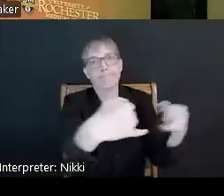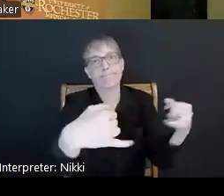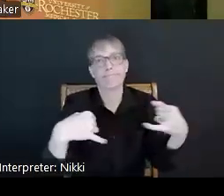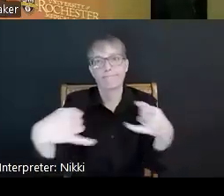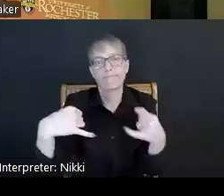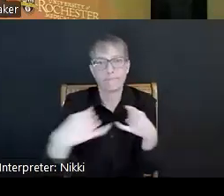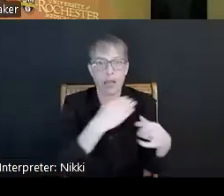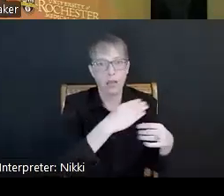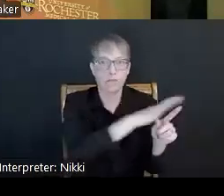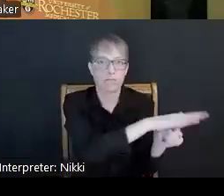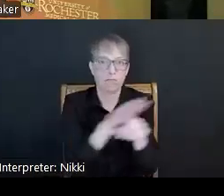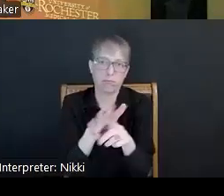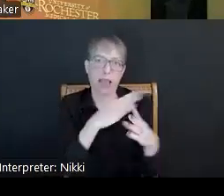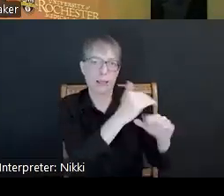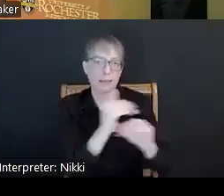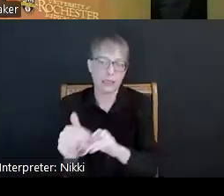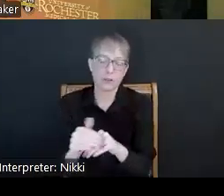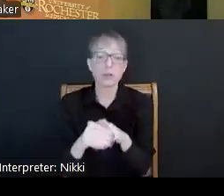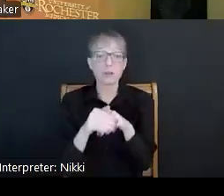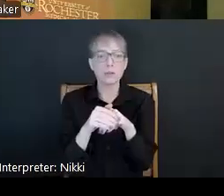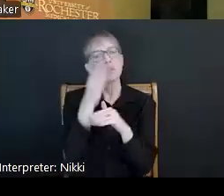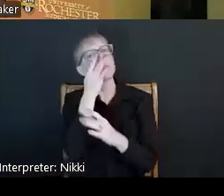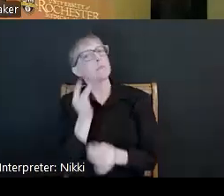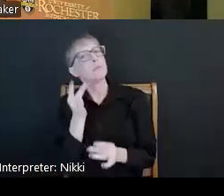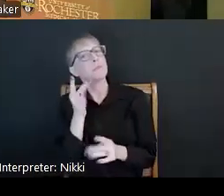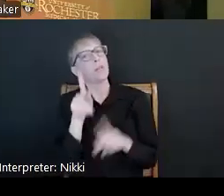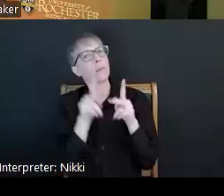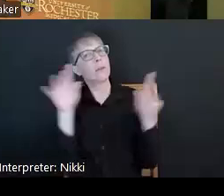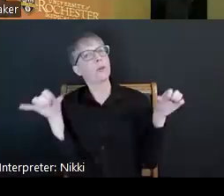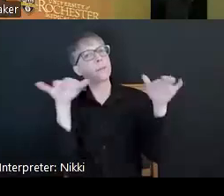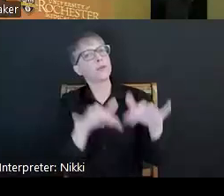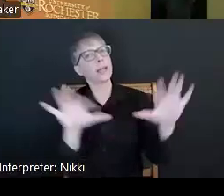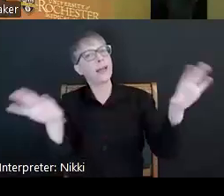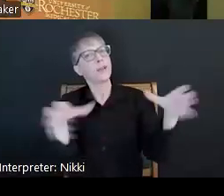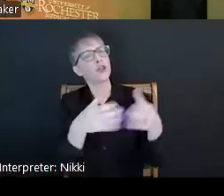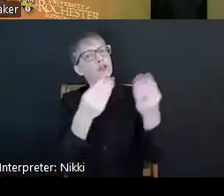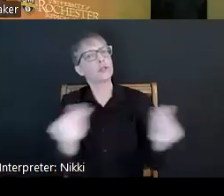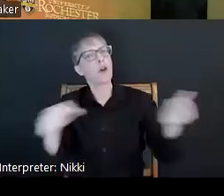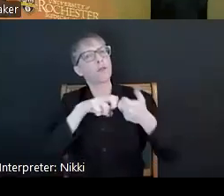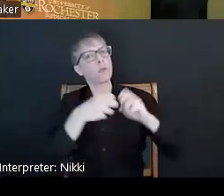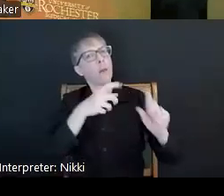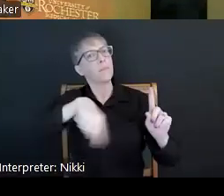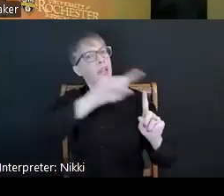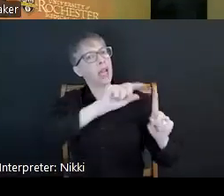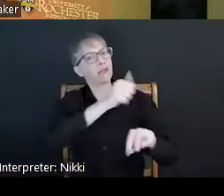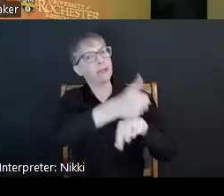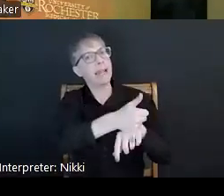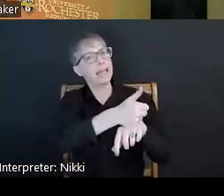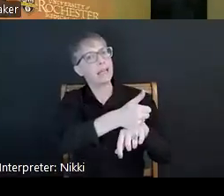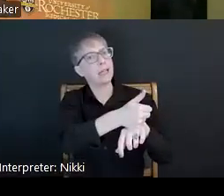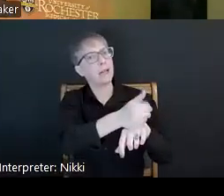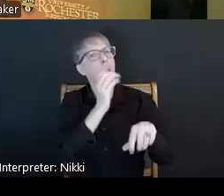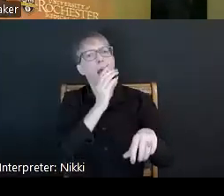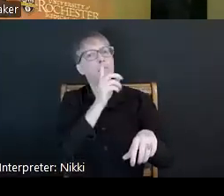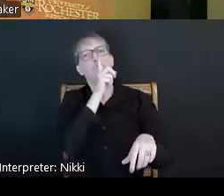sort of interesting. These folks come together to solve the problem that they created, but don't acknowledge that they helped